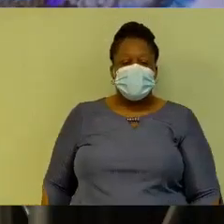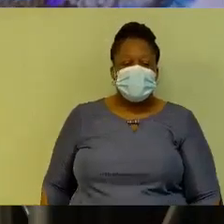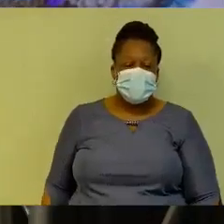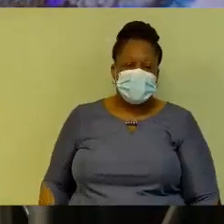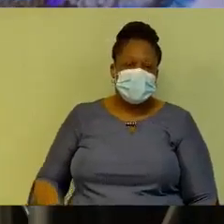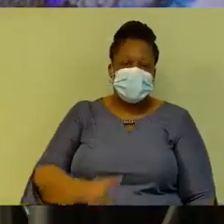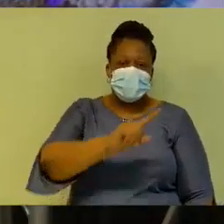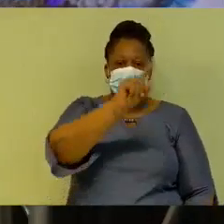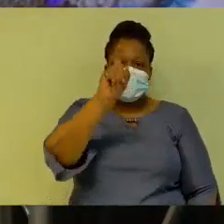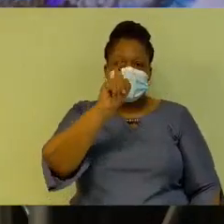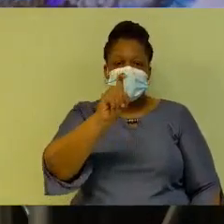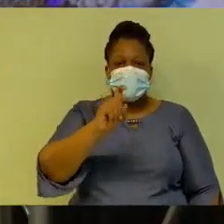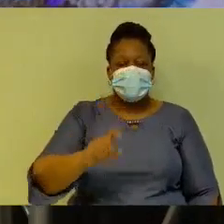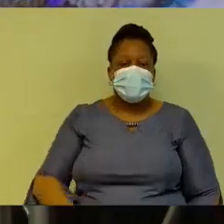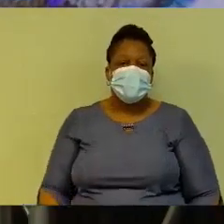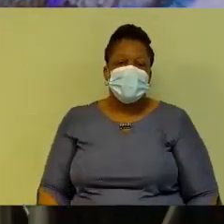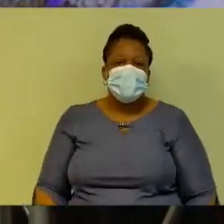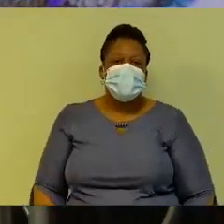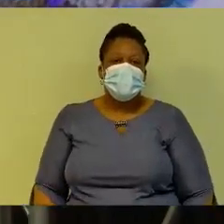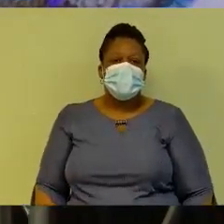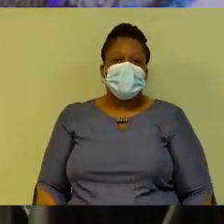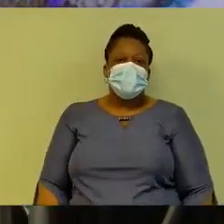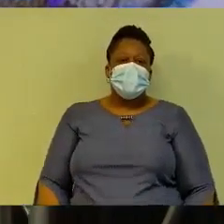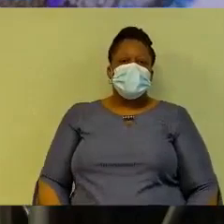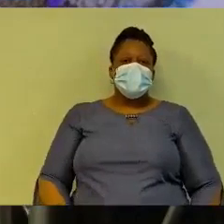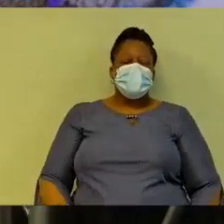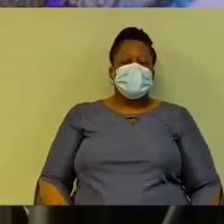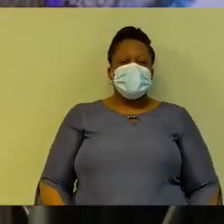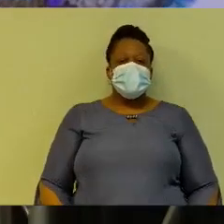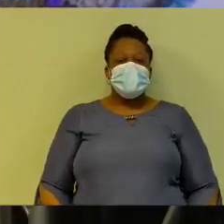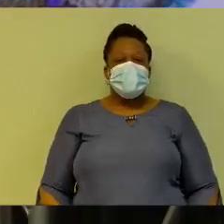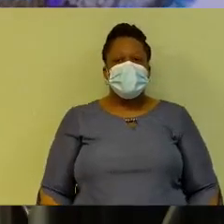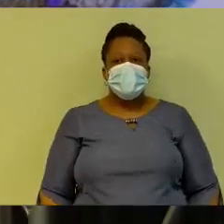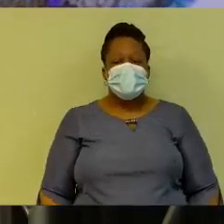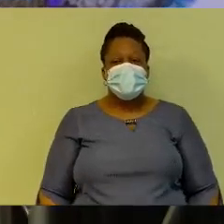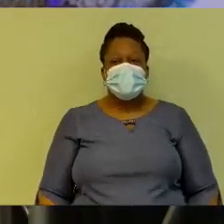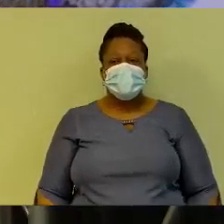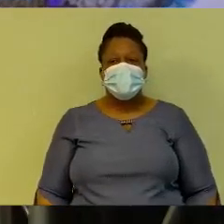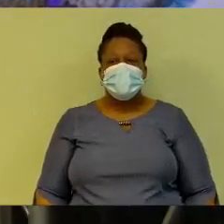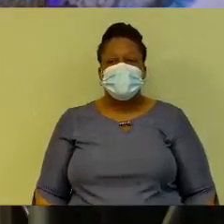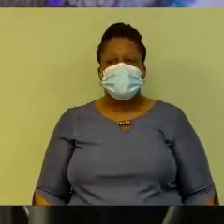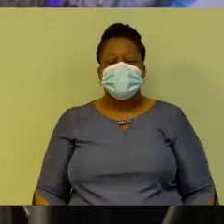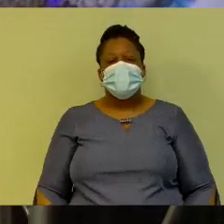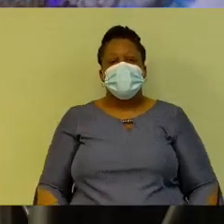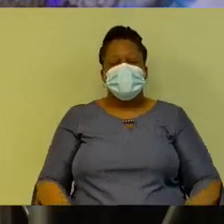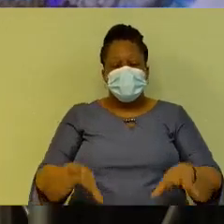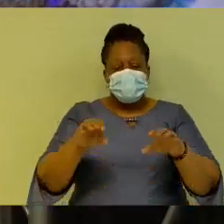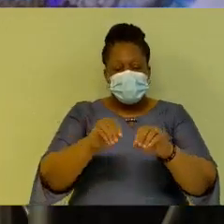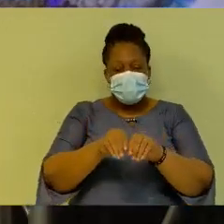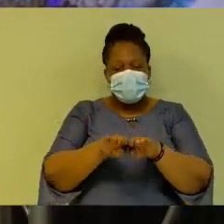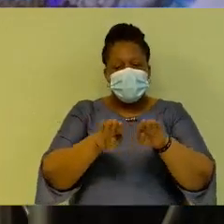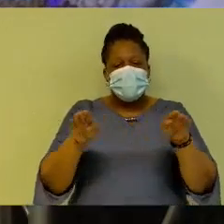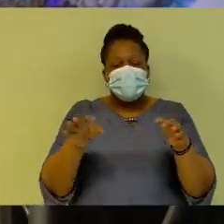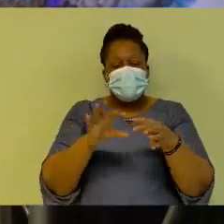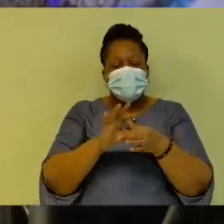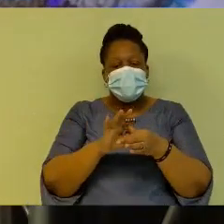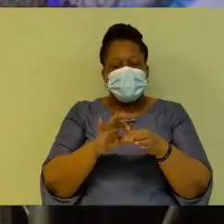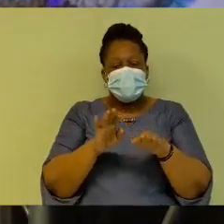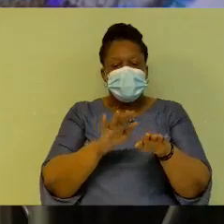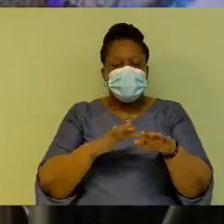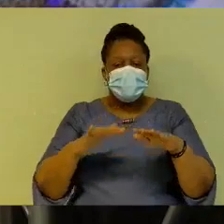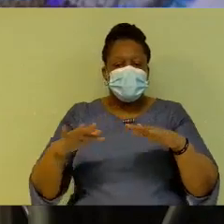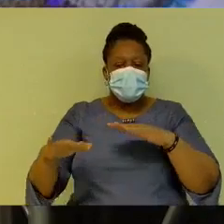Newsline. The easing of restrictions on the use of beaches has been quite appreciated